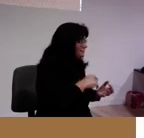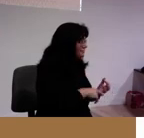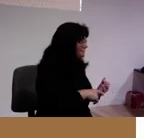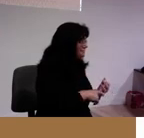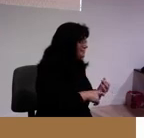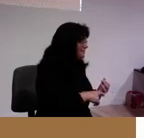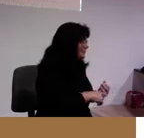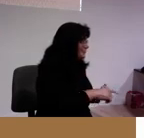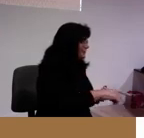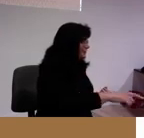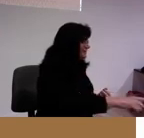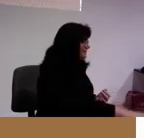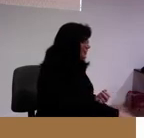track.